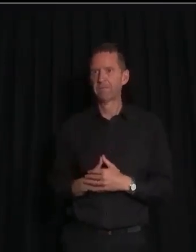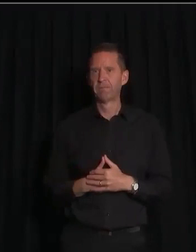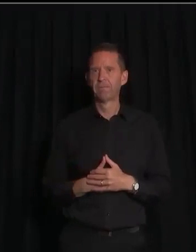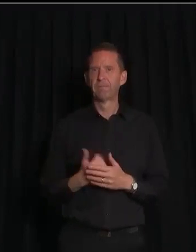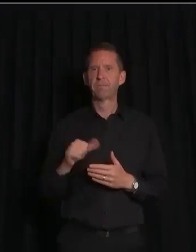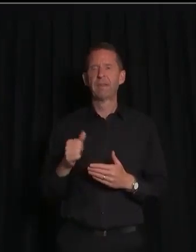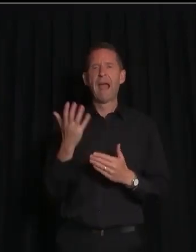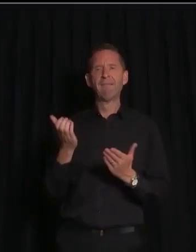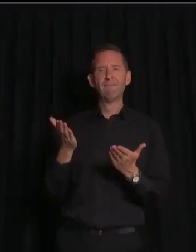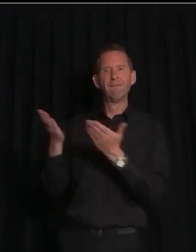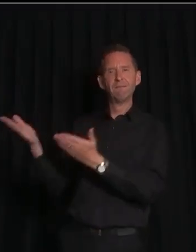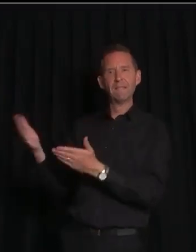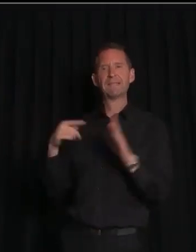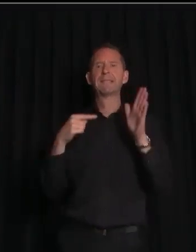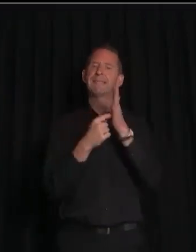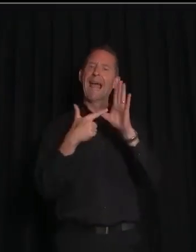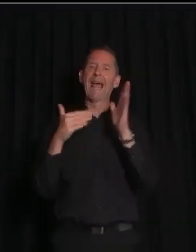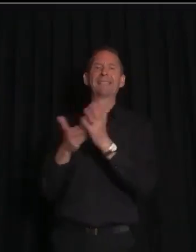Taz.